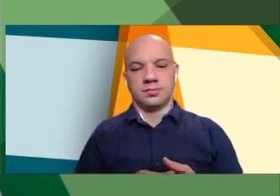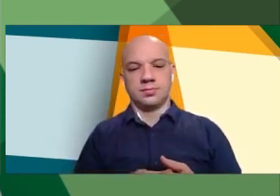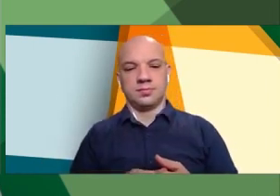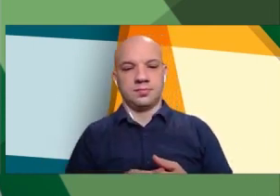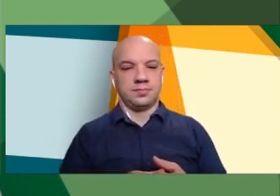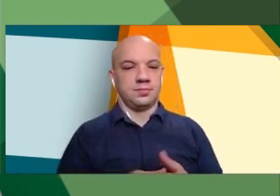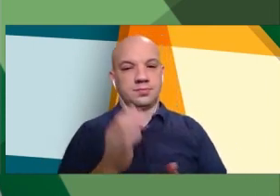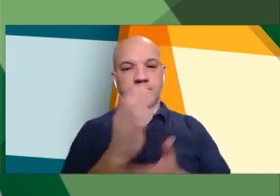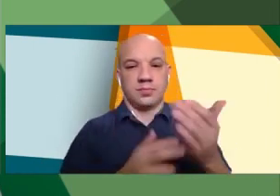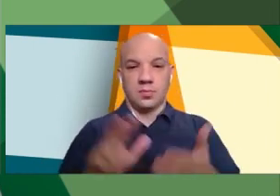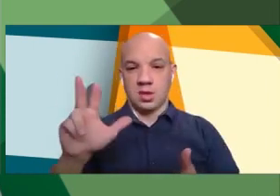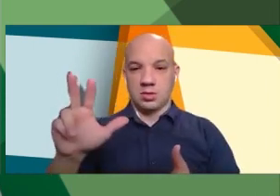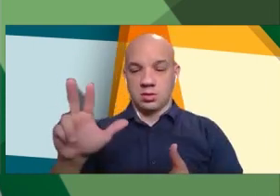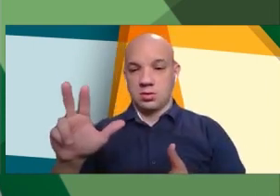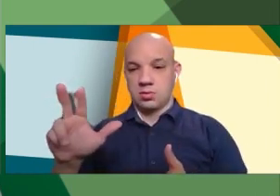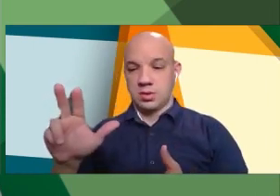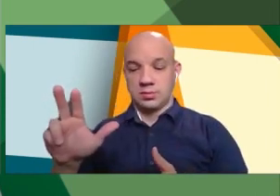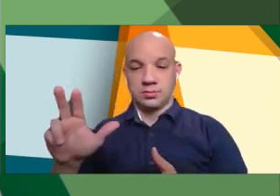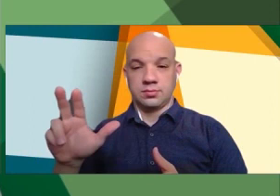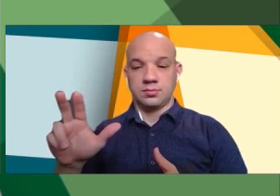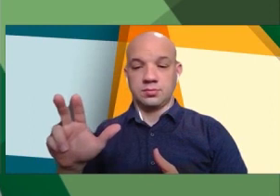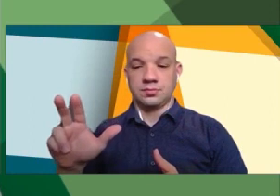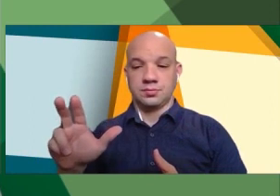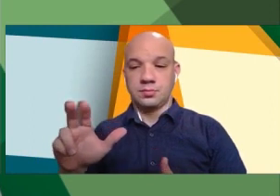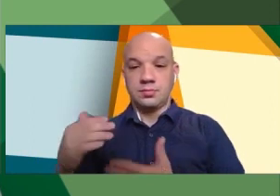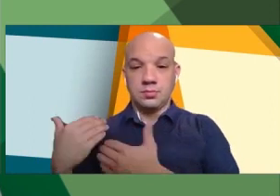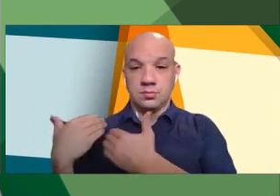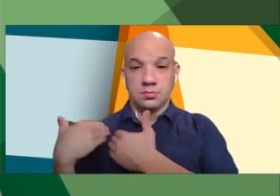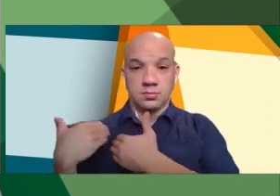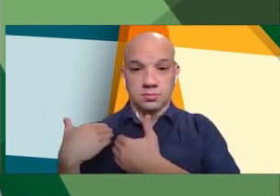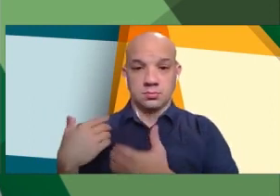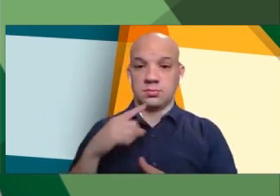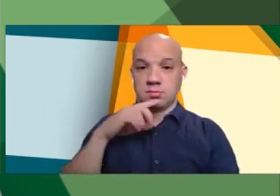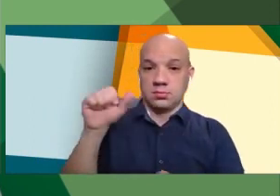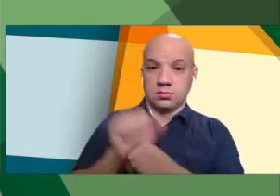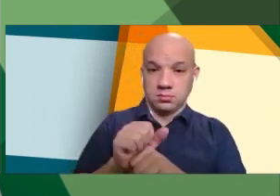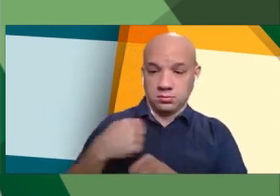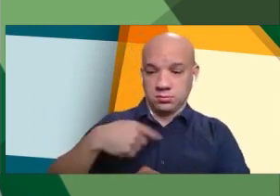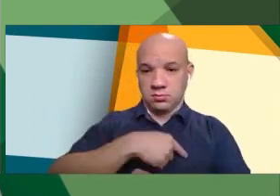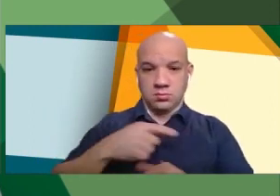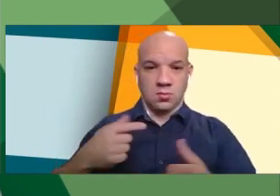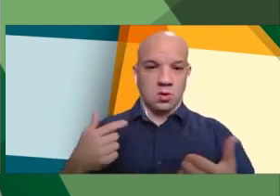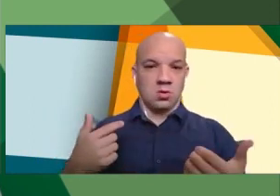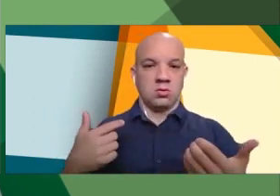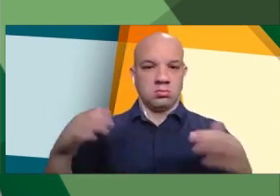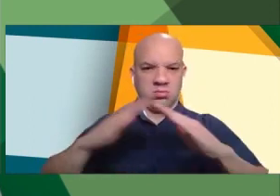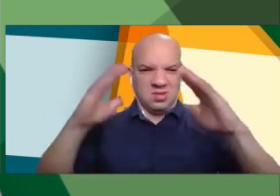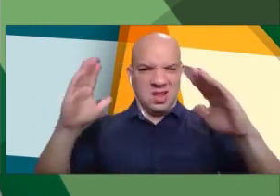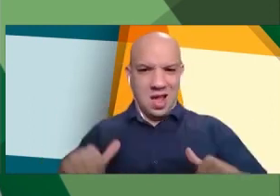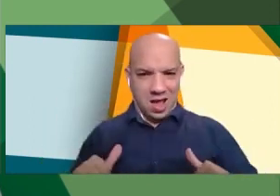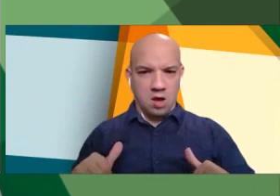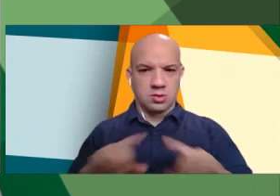Section 3 applicability to grantees as vivienda is going